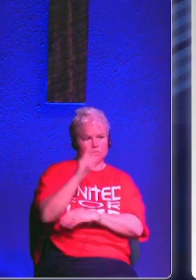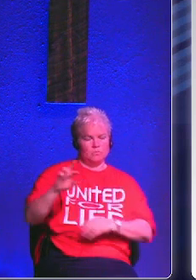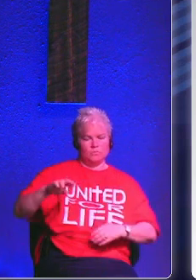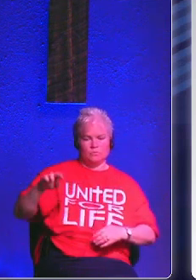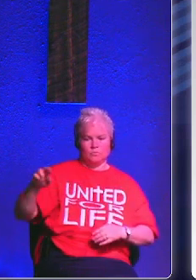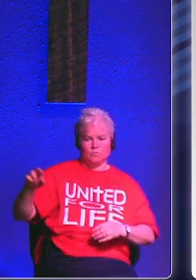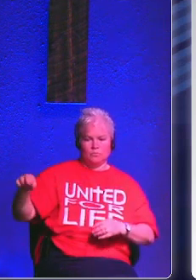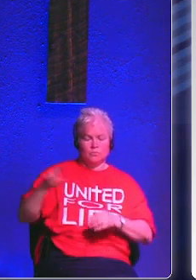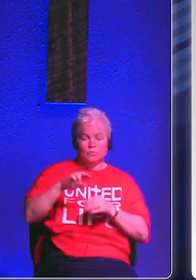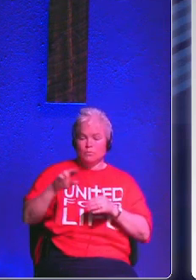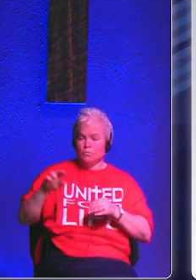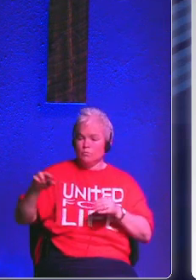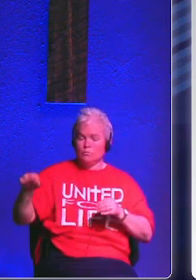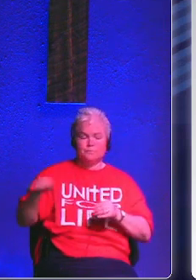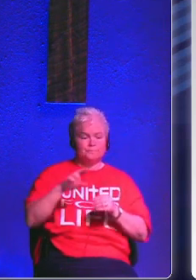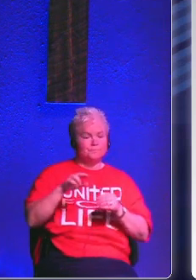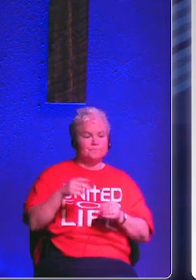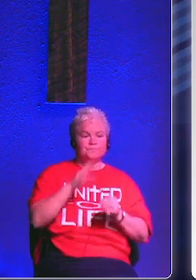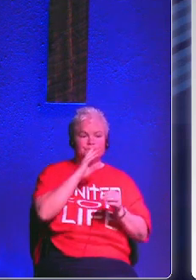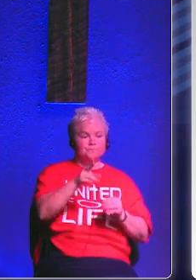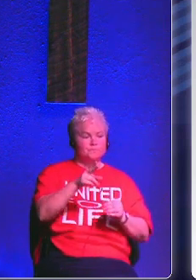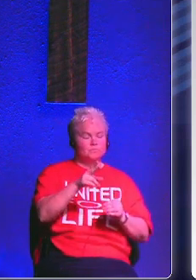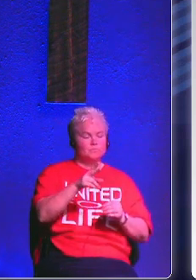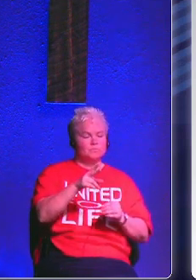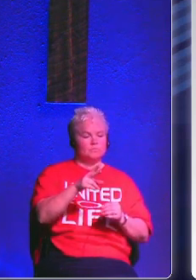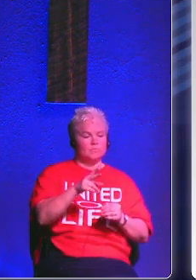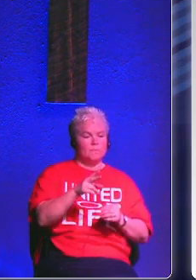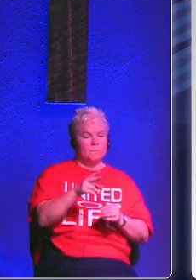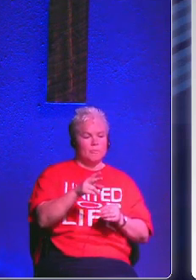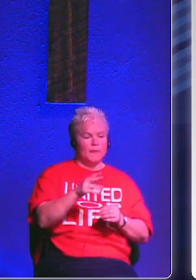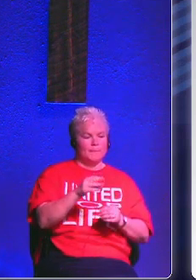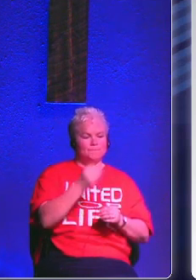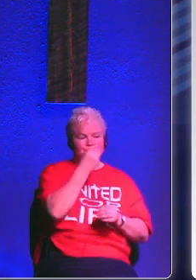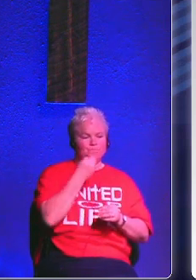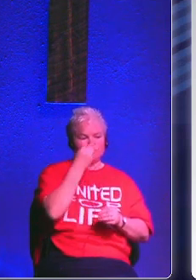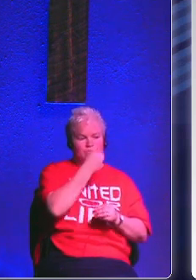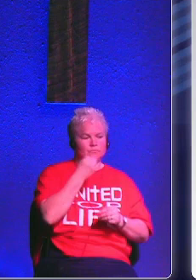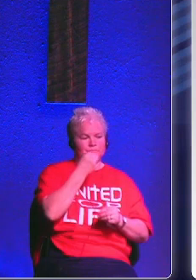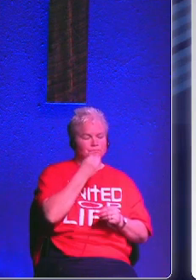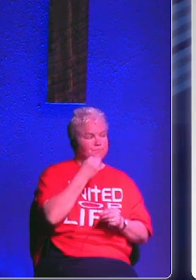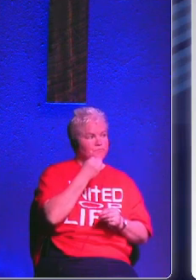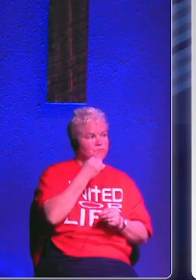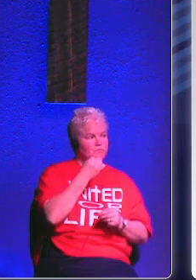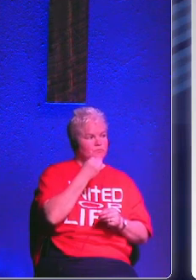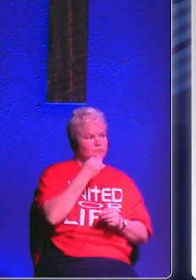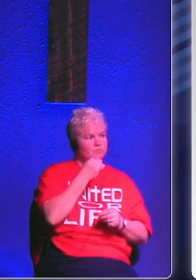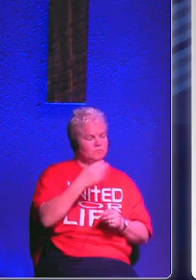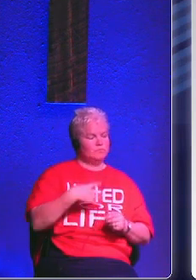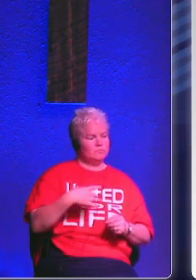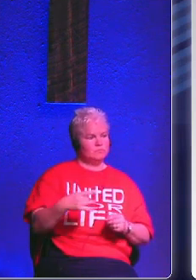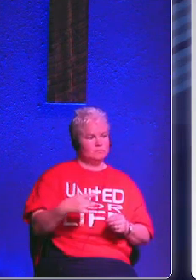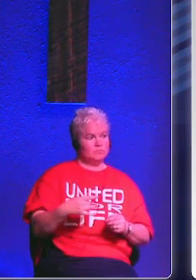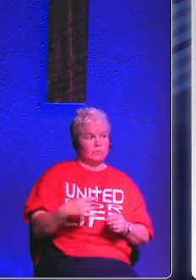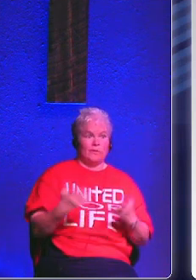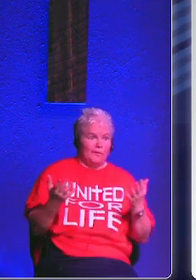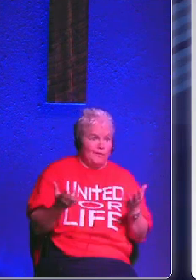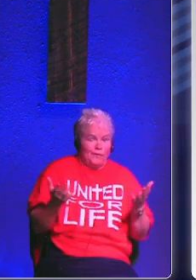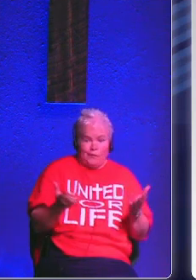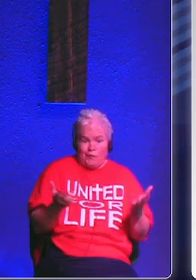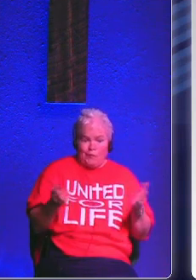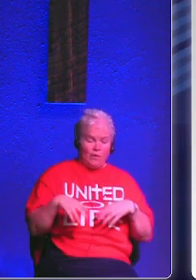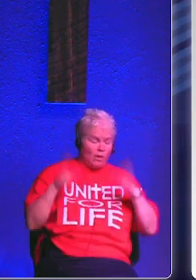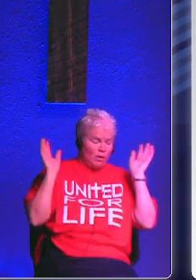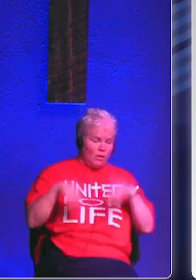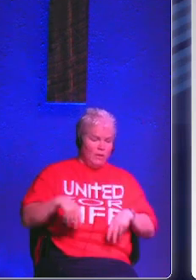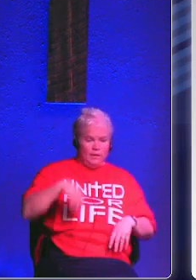those, right? So we can share in that. So please participate in that. If you're like, man, I want